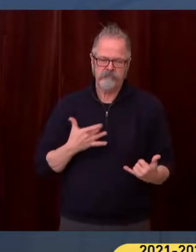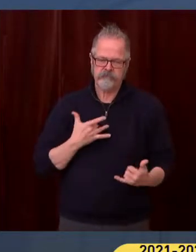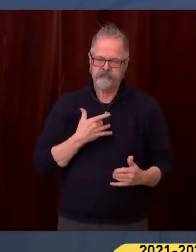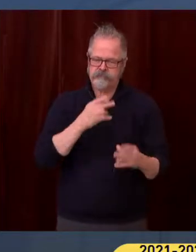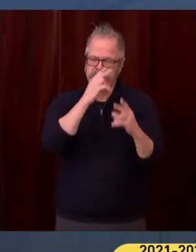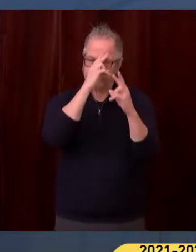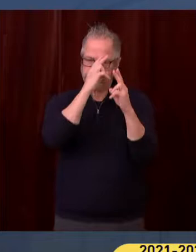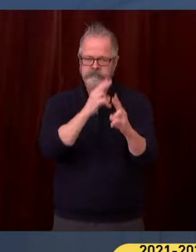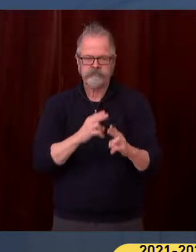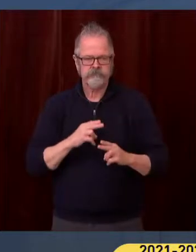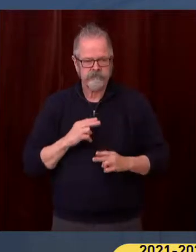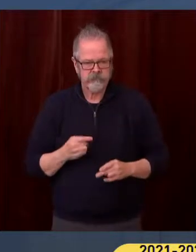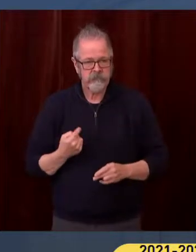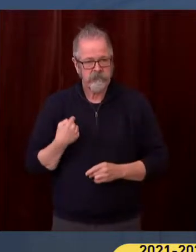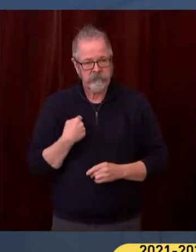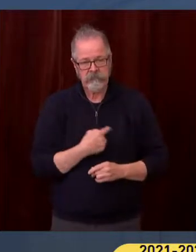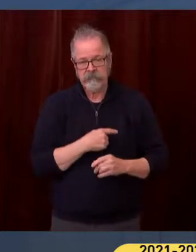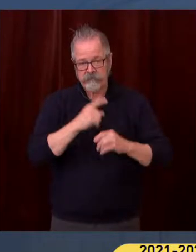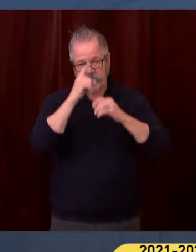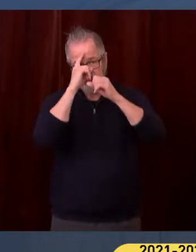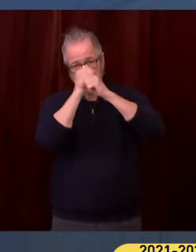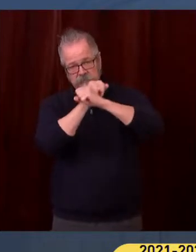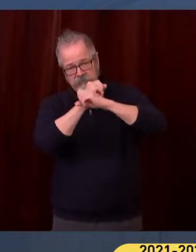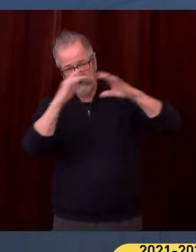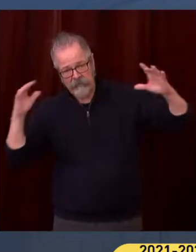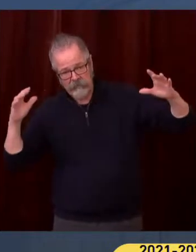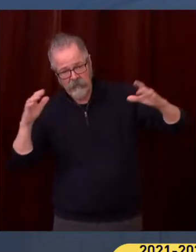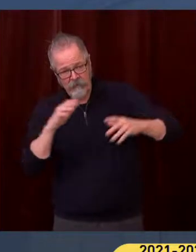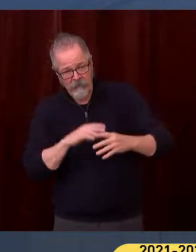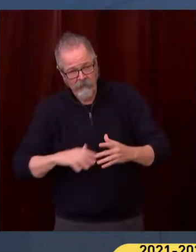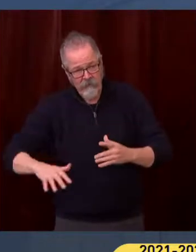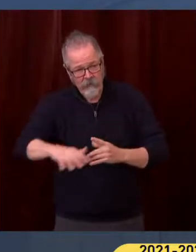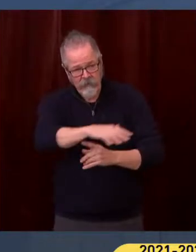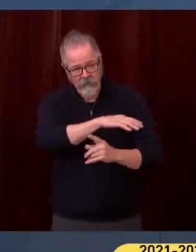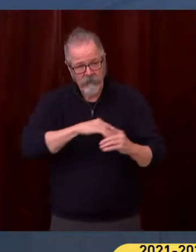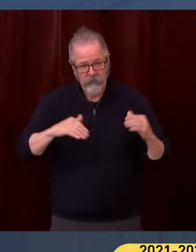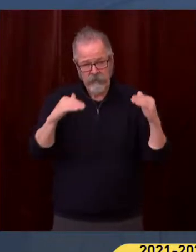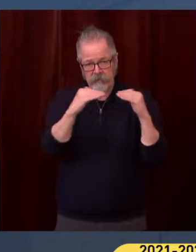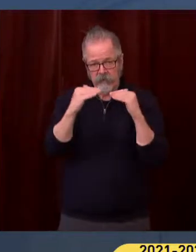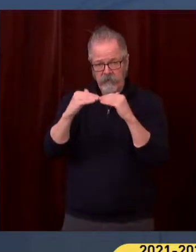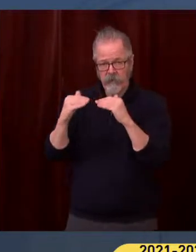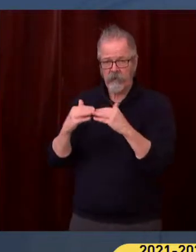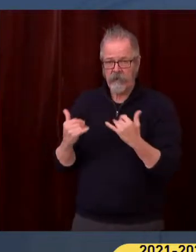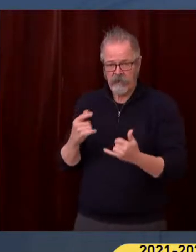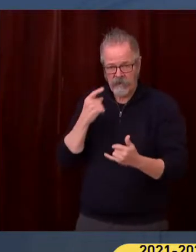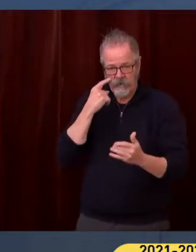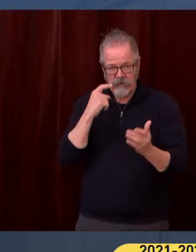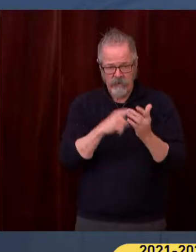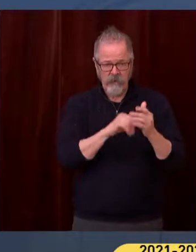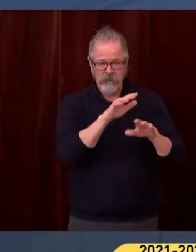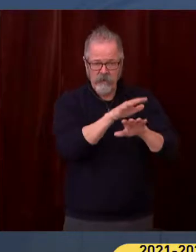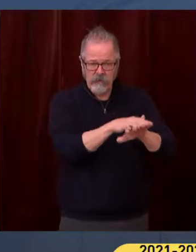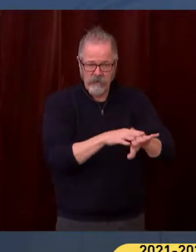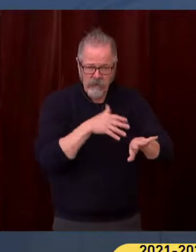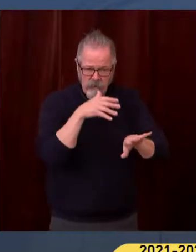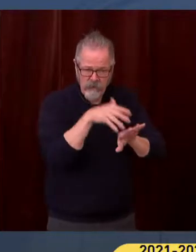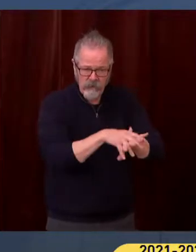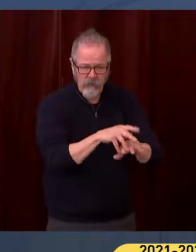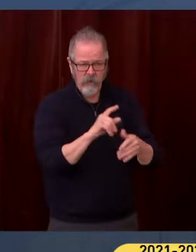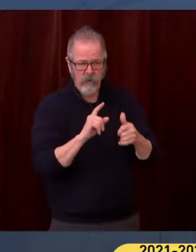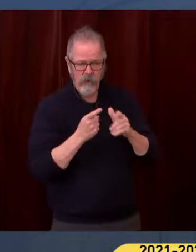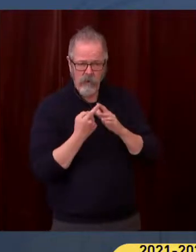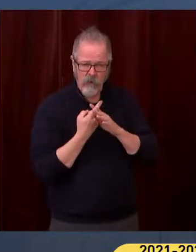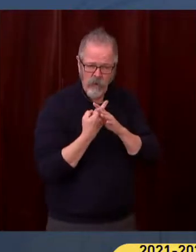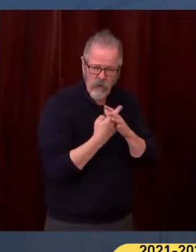environmental justice, I want to recognize our sovereign nations and your leadership also in creating a